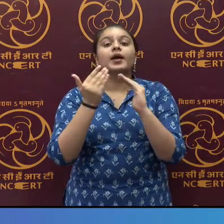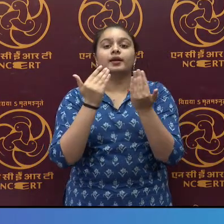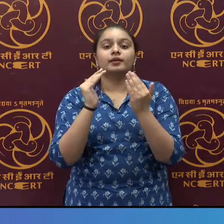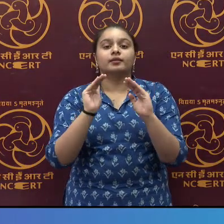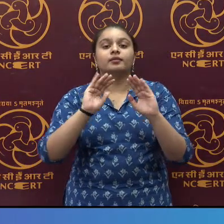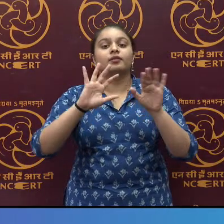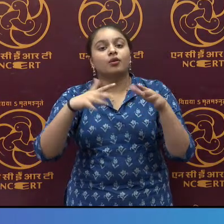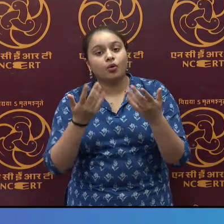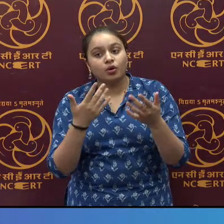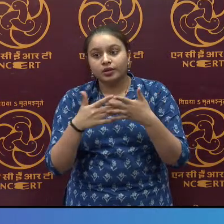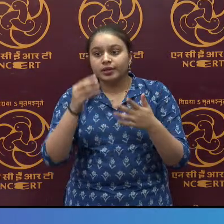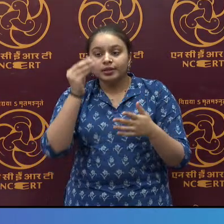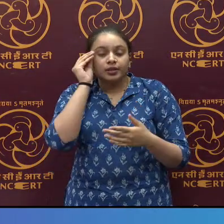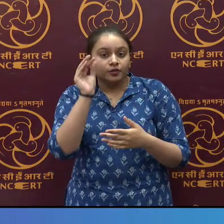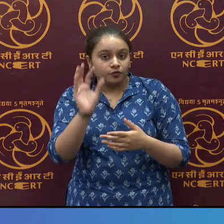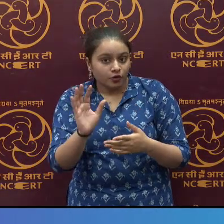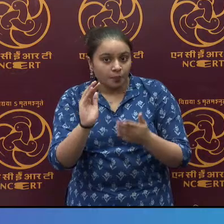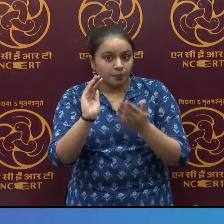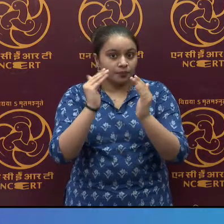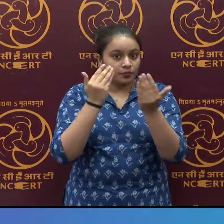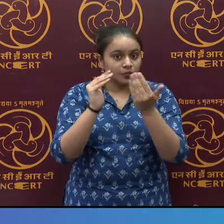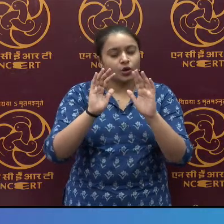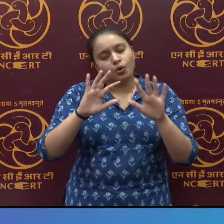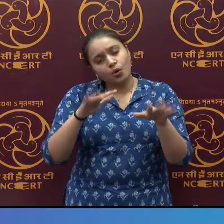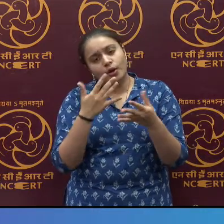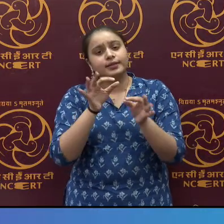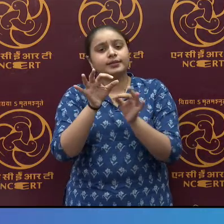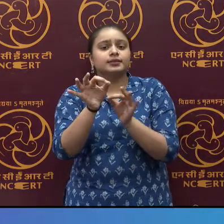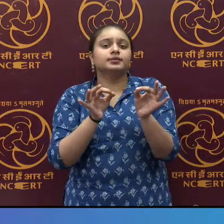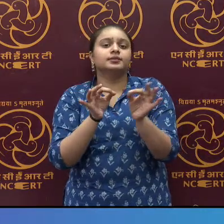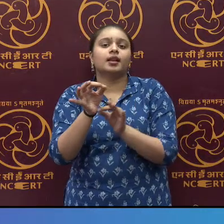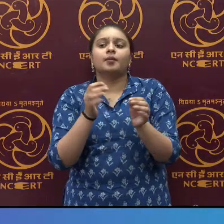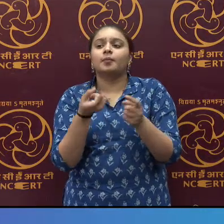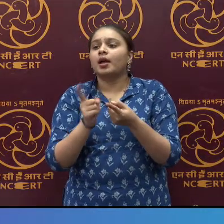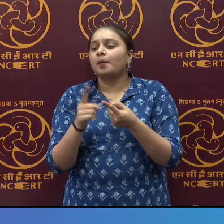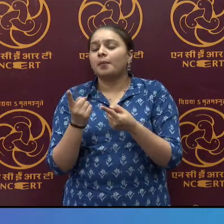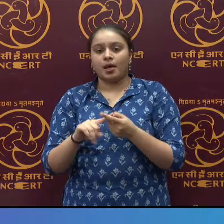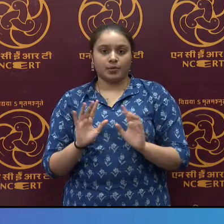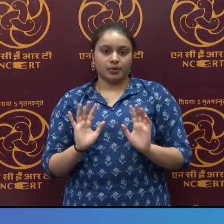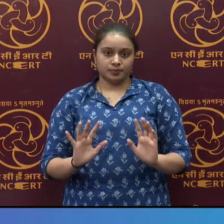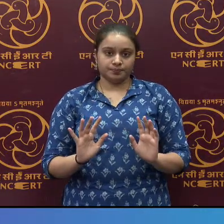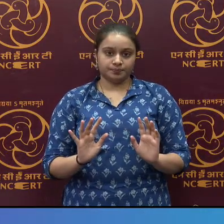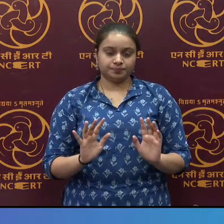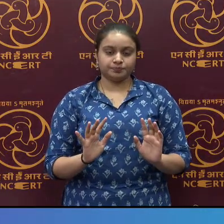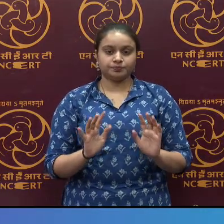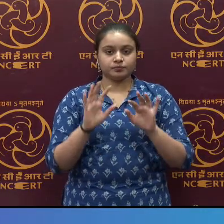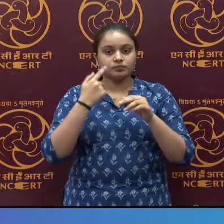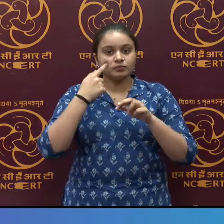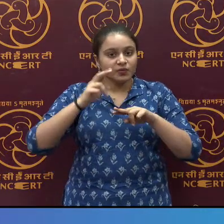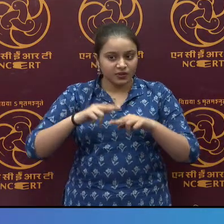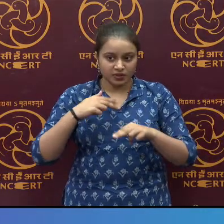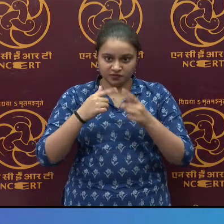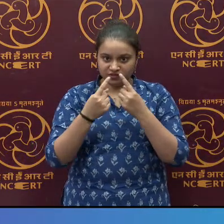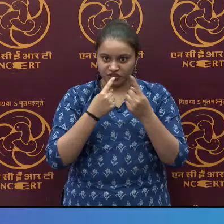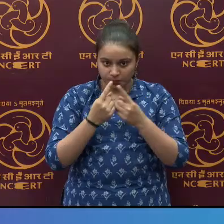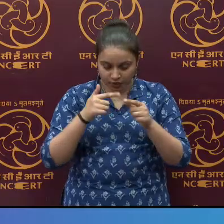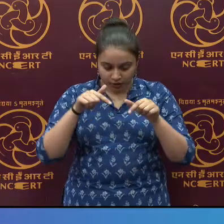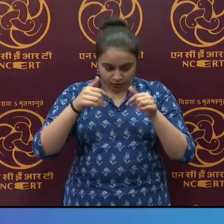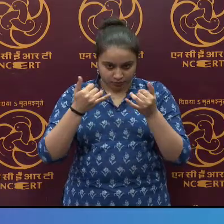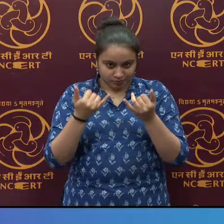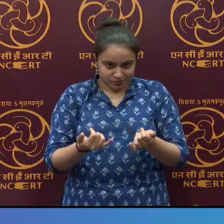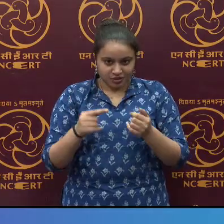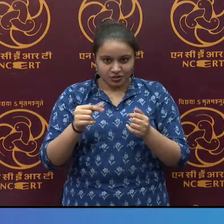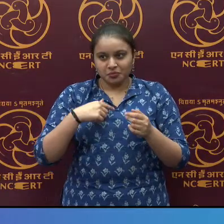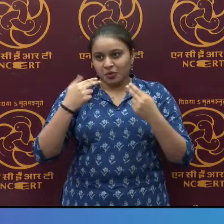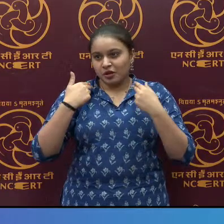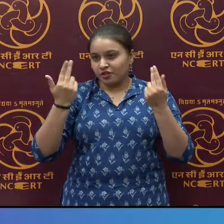any information? Or just describing whatever is happening around me? Like if we talk about nowadays, it's very